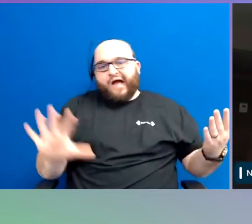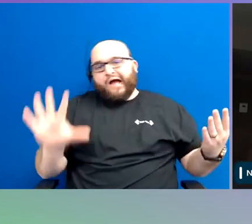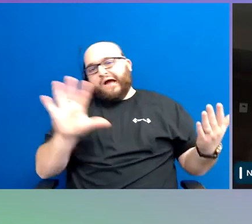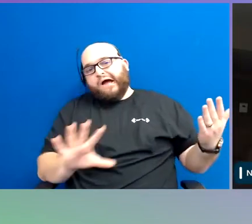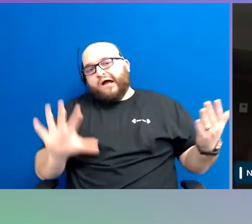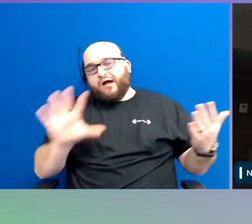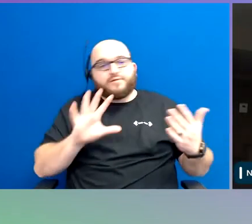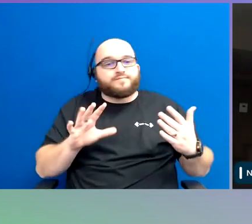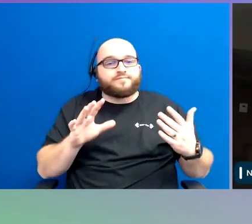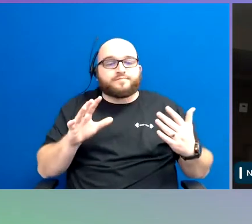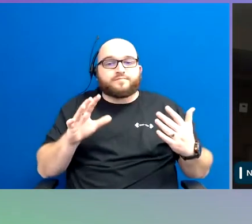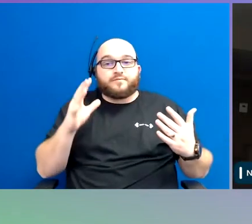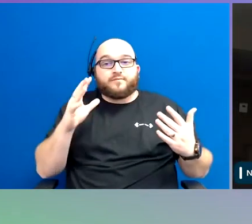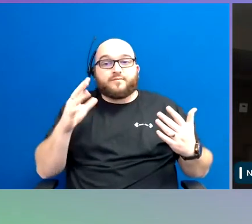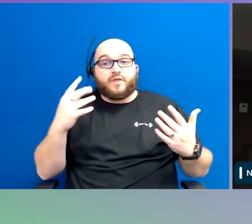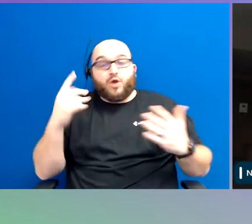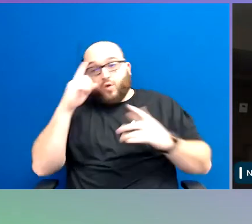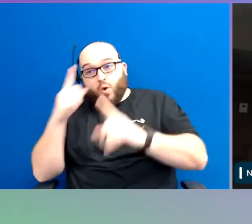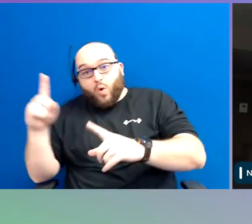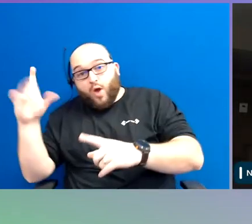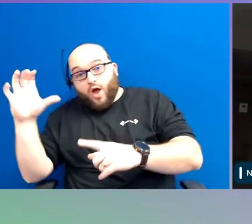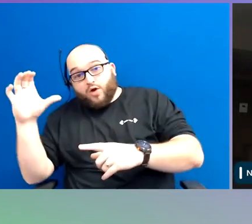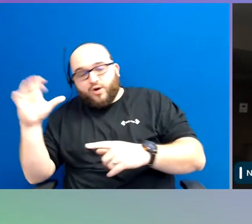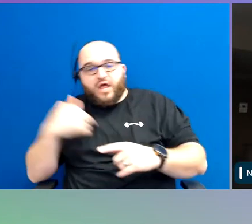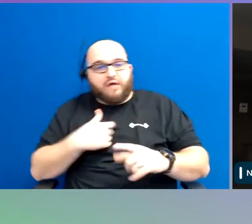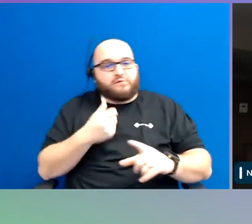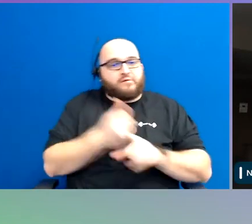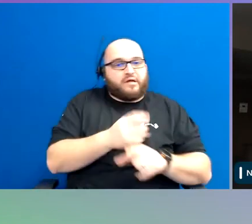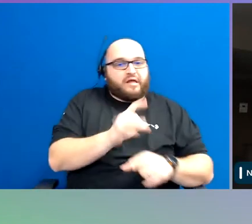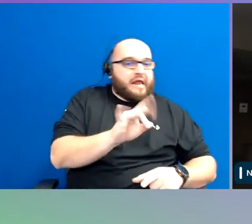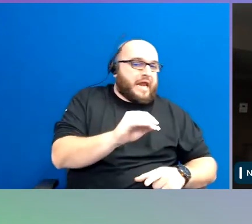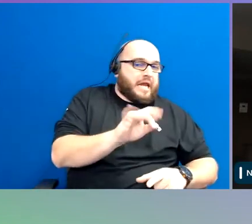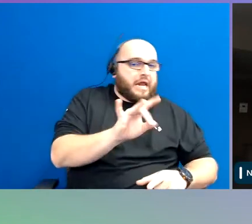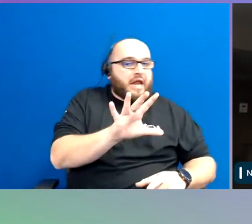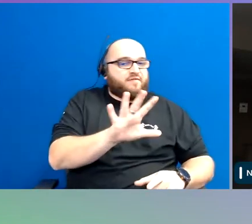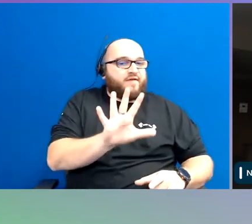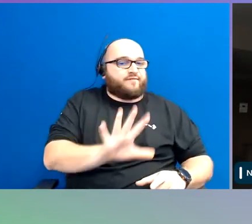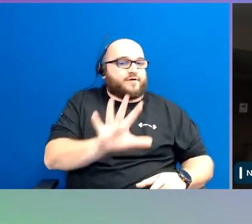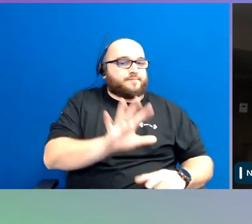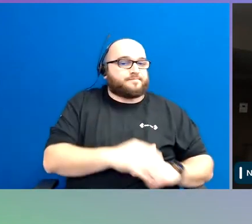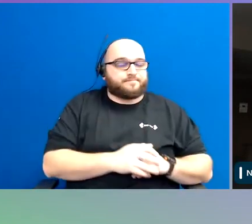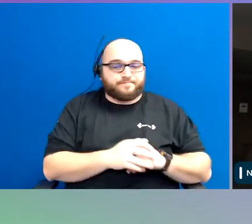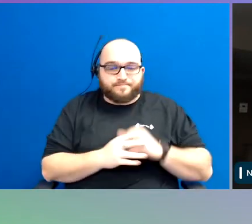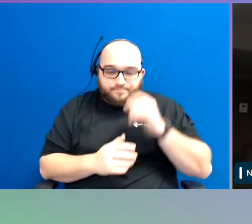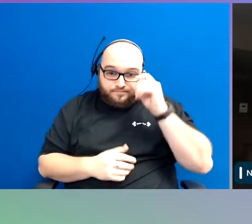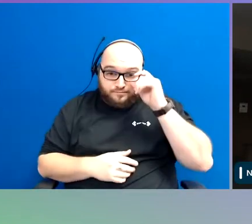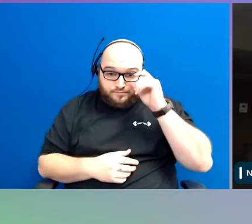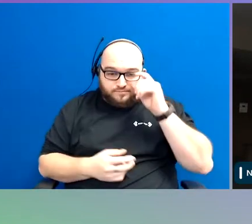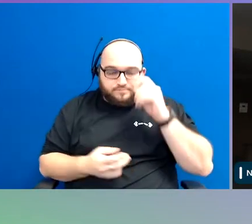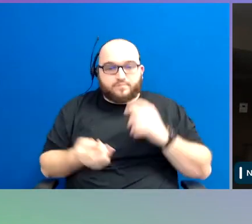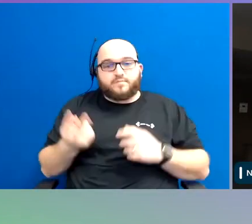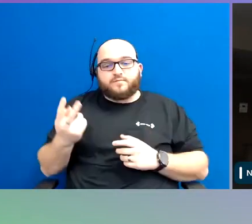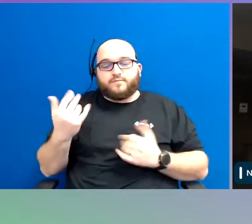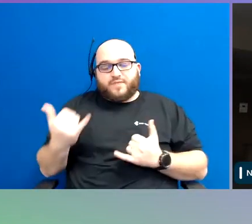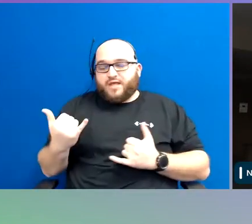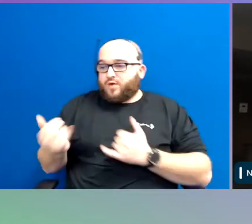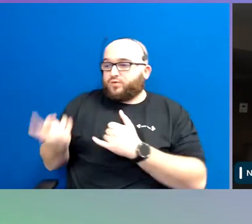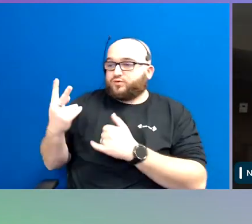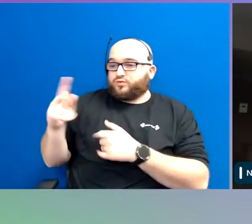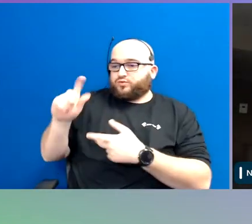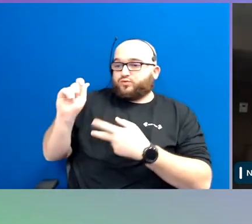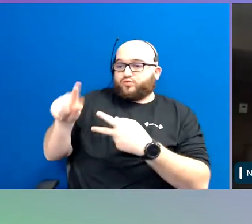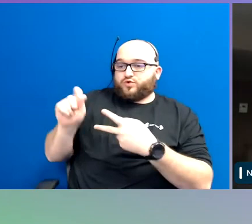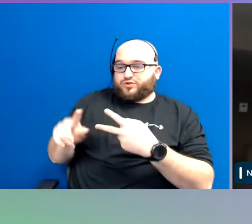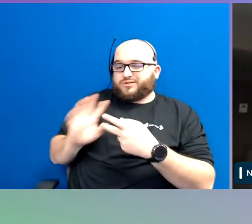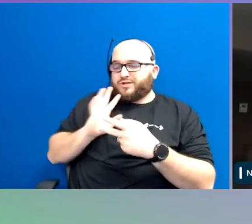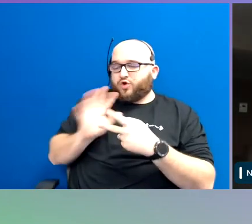being sort of the goal I would set then. Very good. I'm going to give you two questions together now. They relate to one